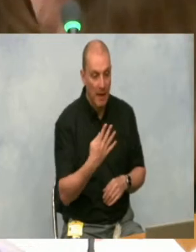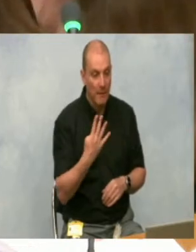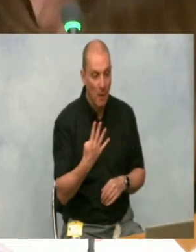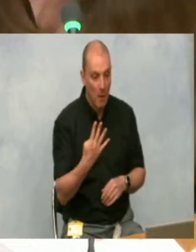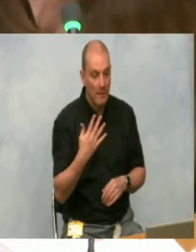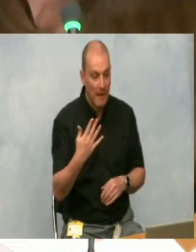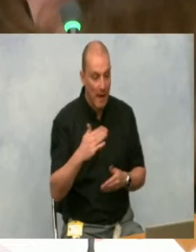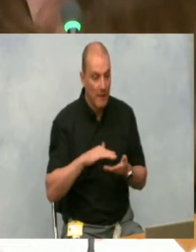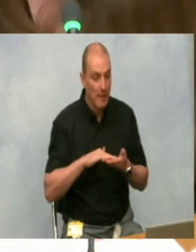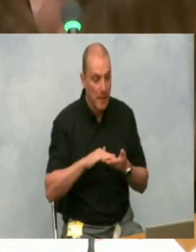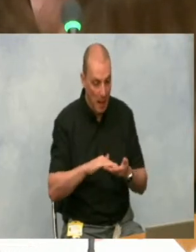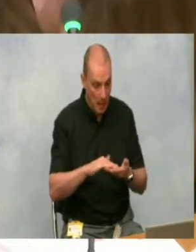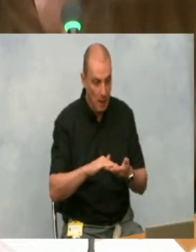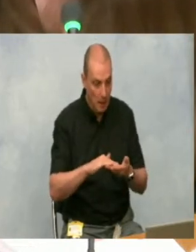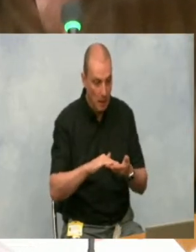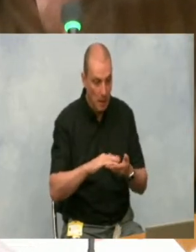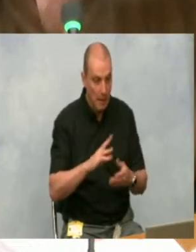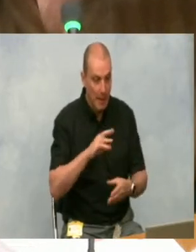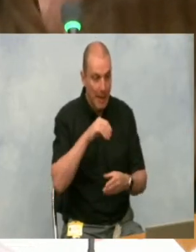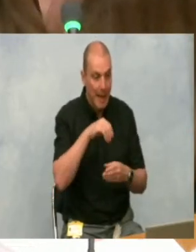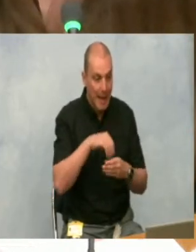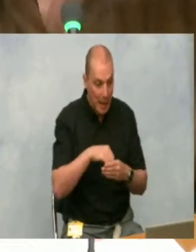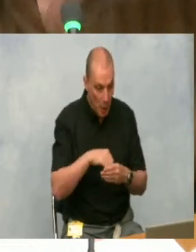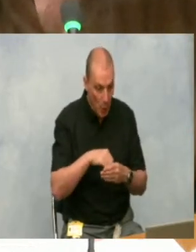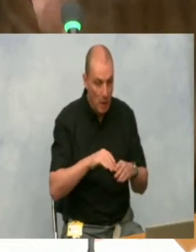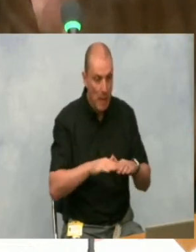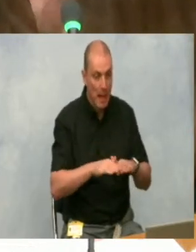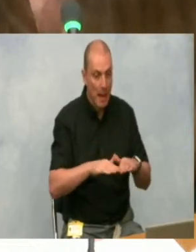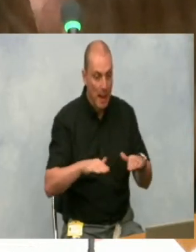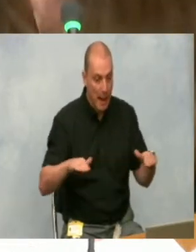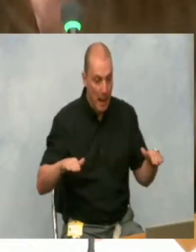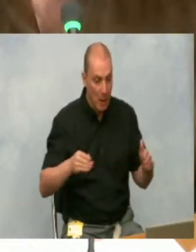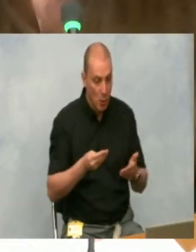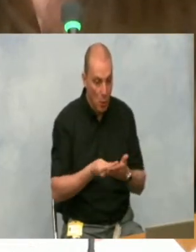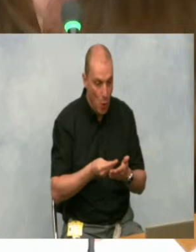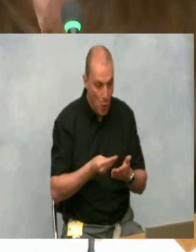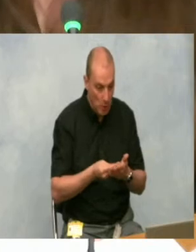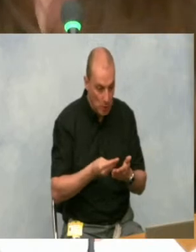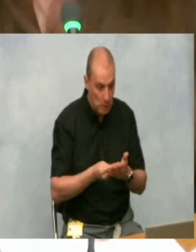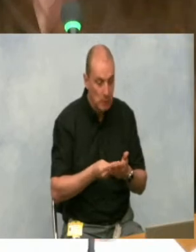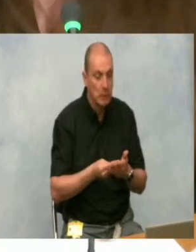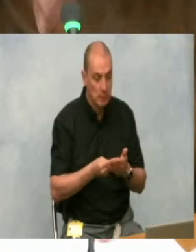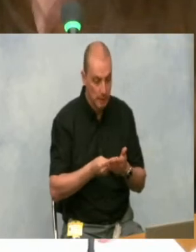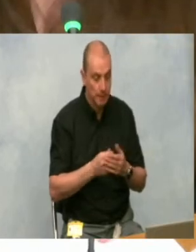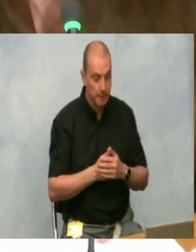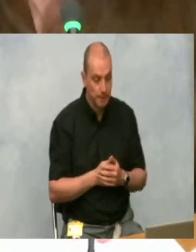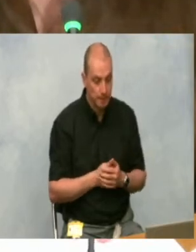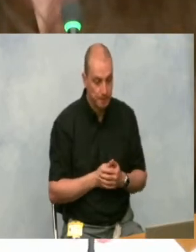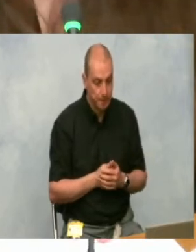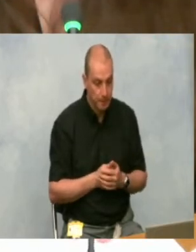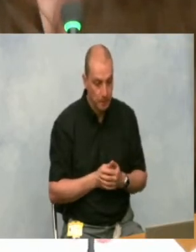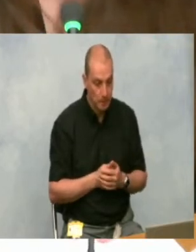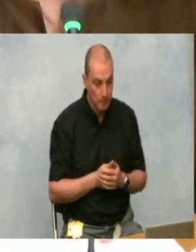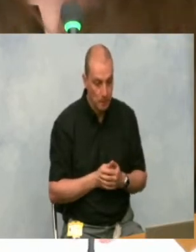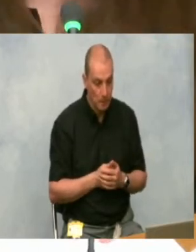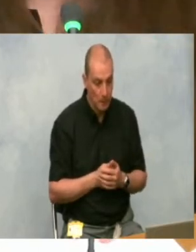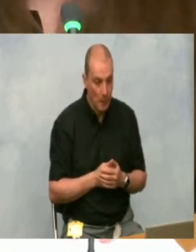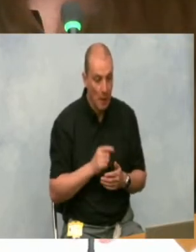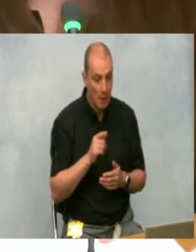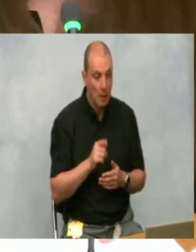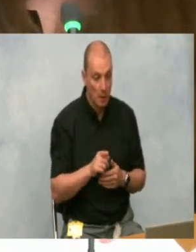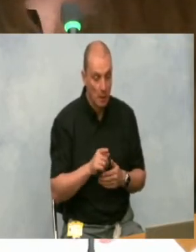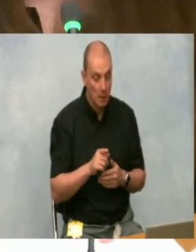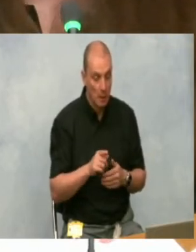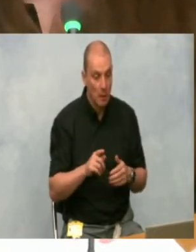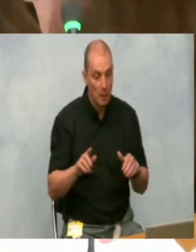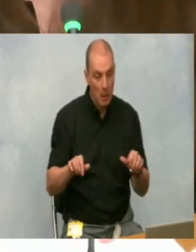£8.545 million, which includes the cost of the land, to fulfil the planning obligation, and that the authority is